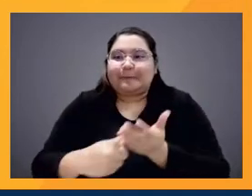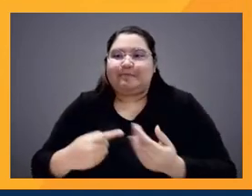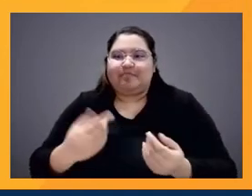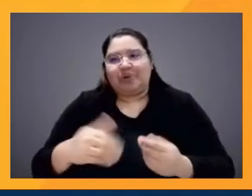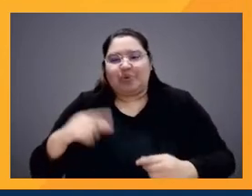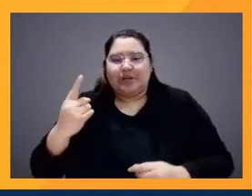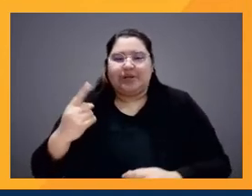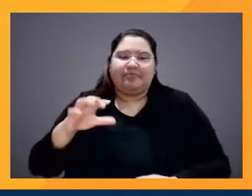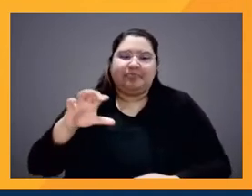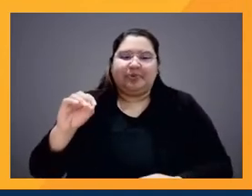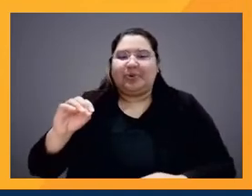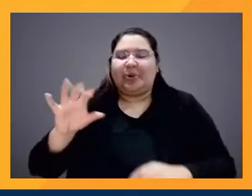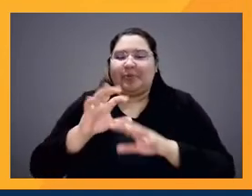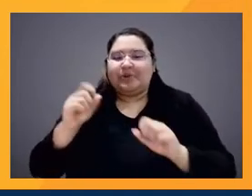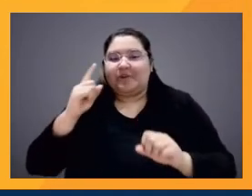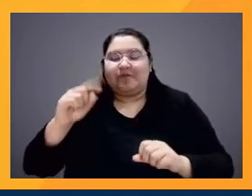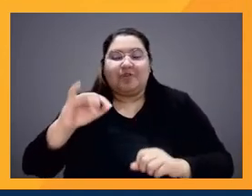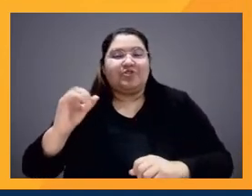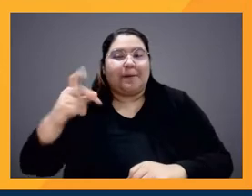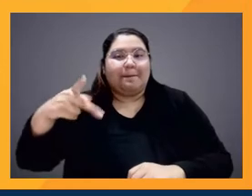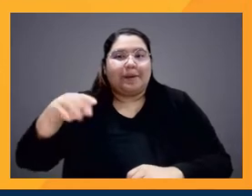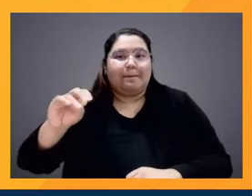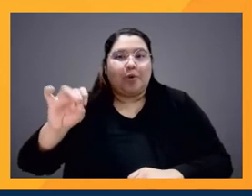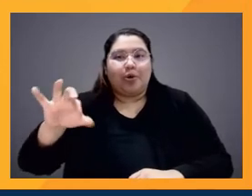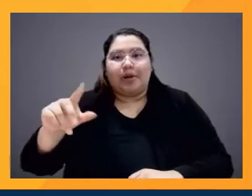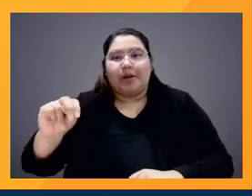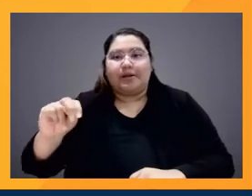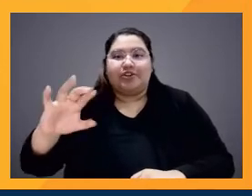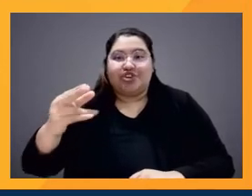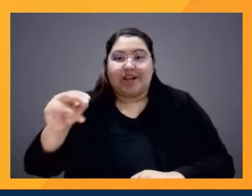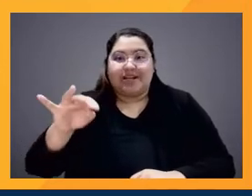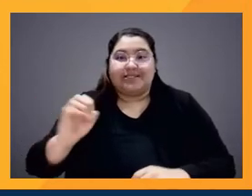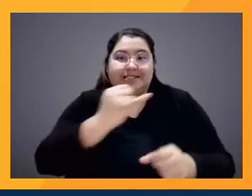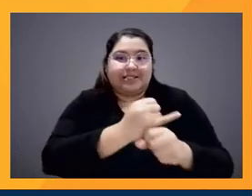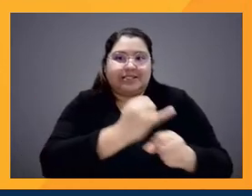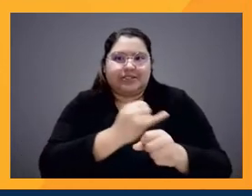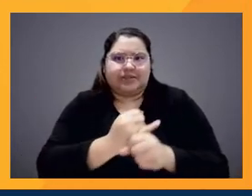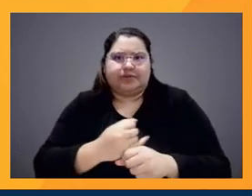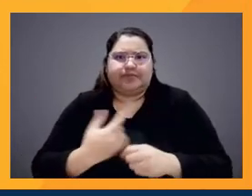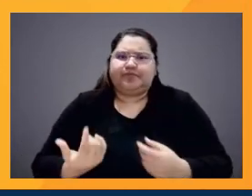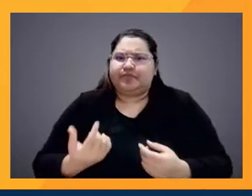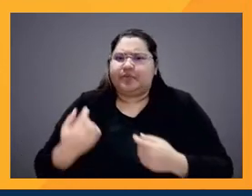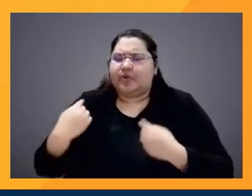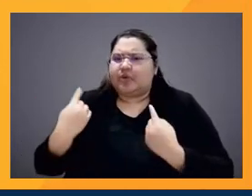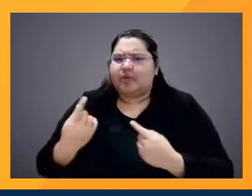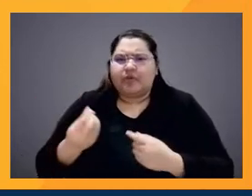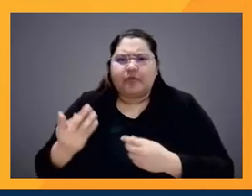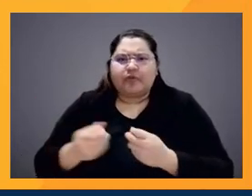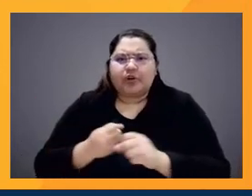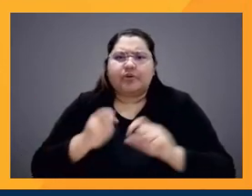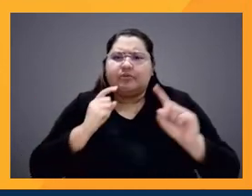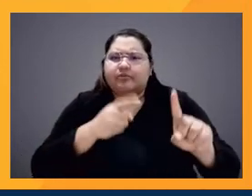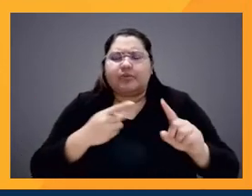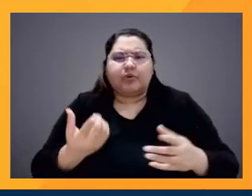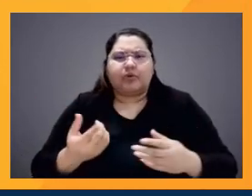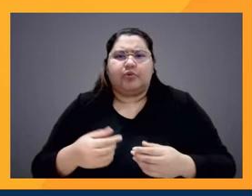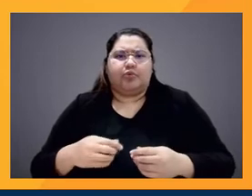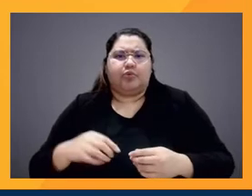the nation's largest nonprofit, nonpartisan organization dedicated to empowering Americans who are 50 and